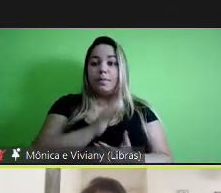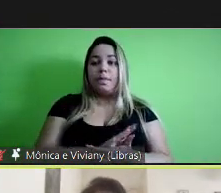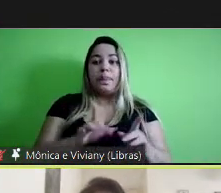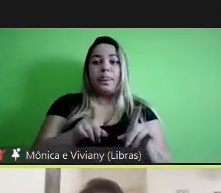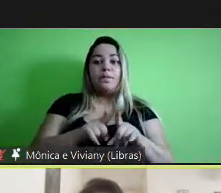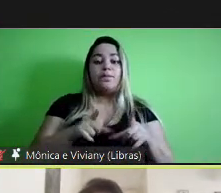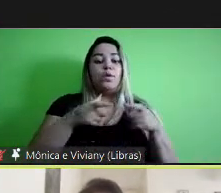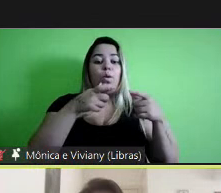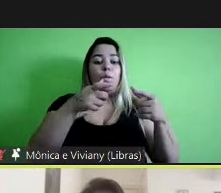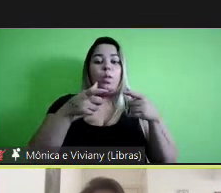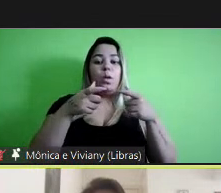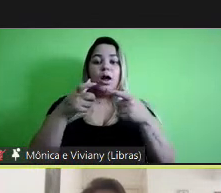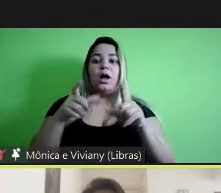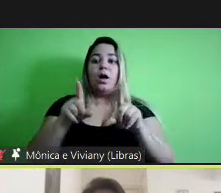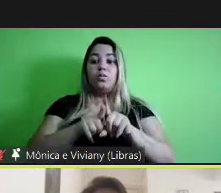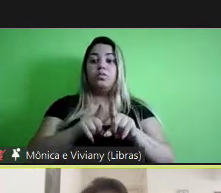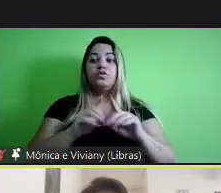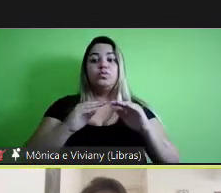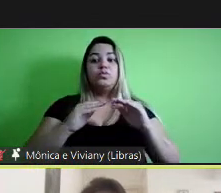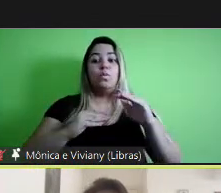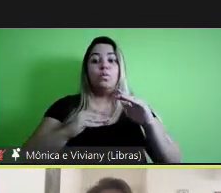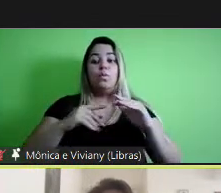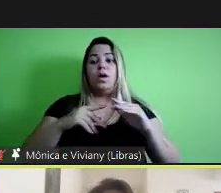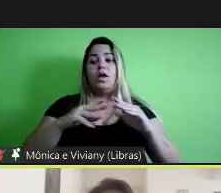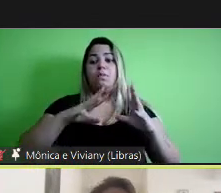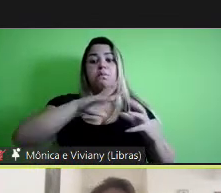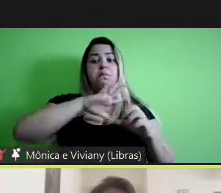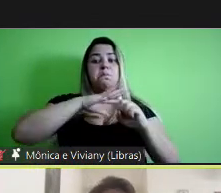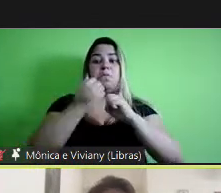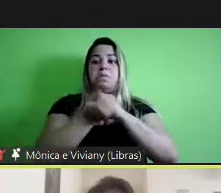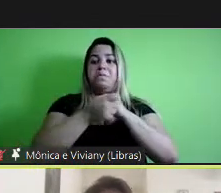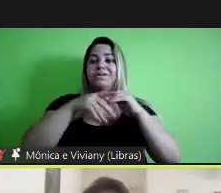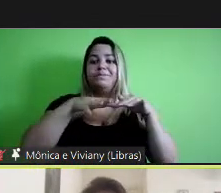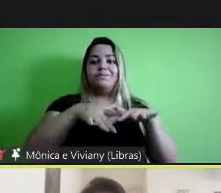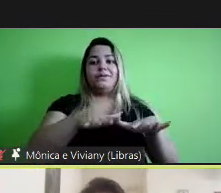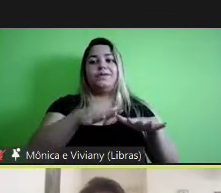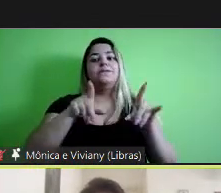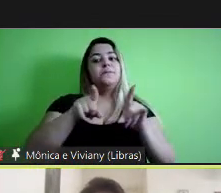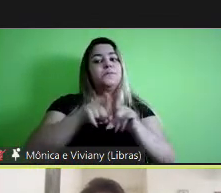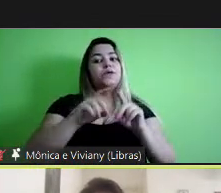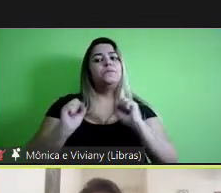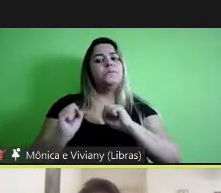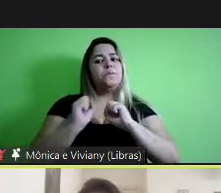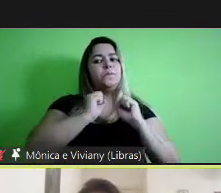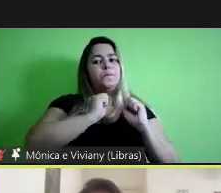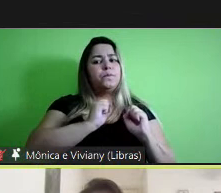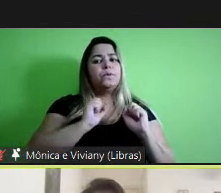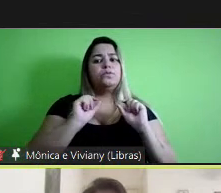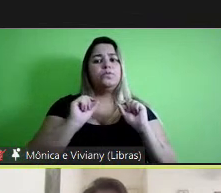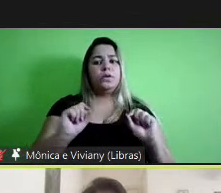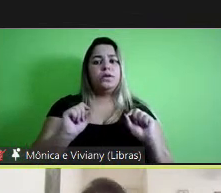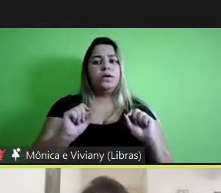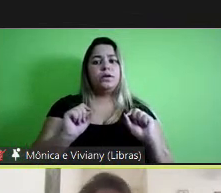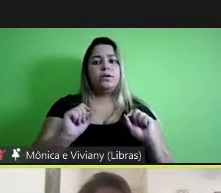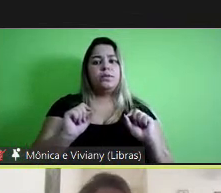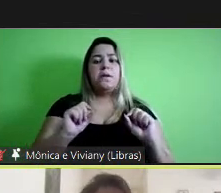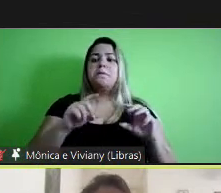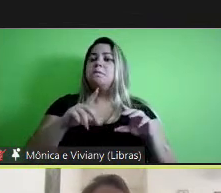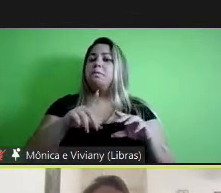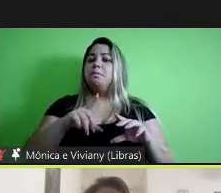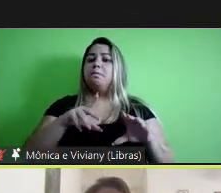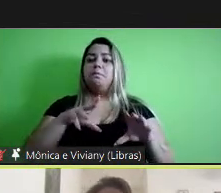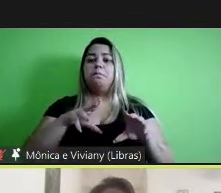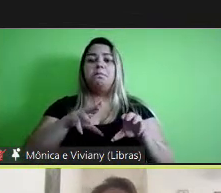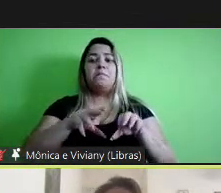these wild areas. And people say that the Amazon might be a place where another pandemic might come from, and